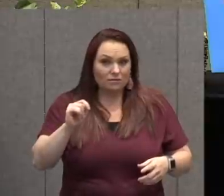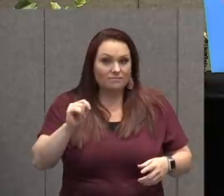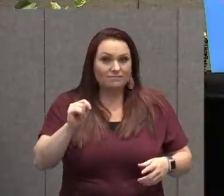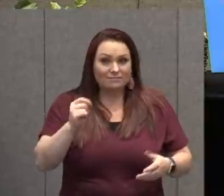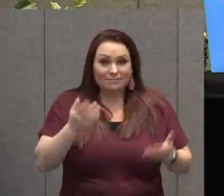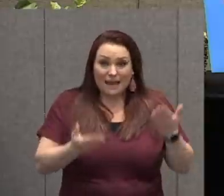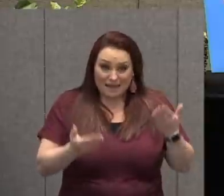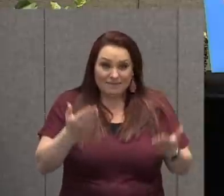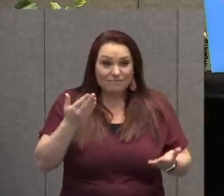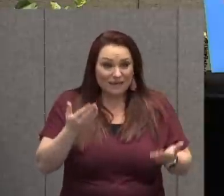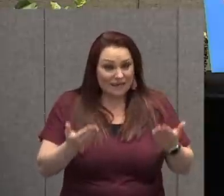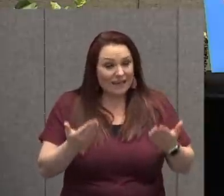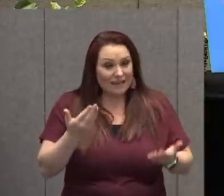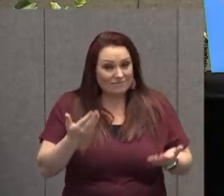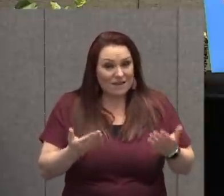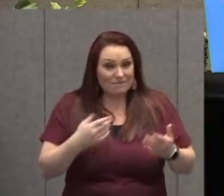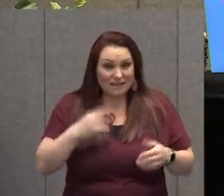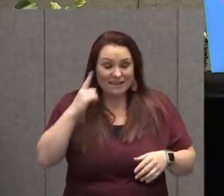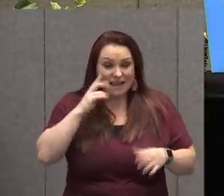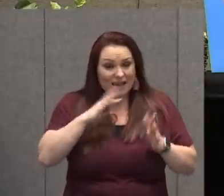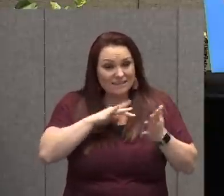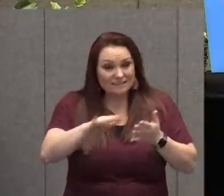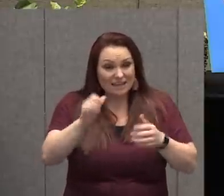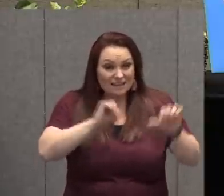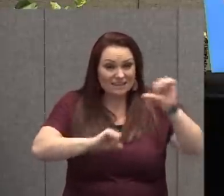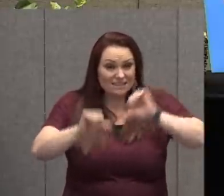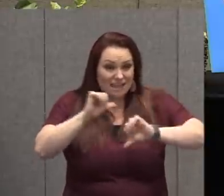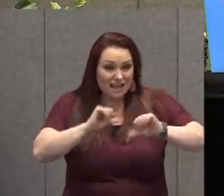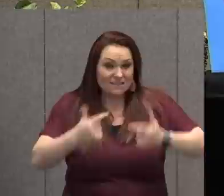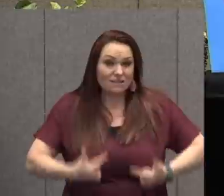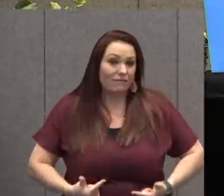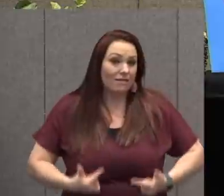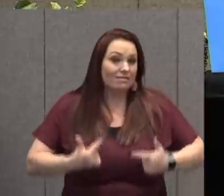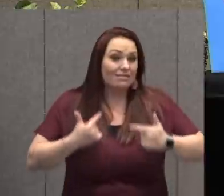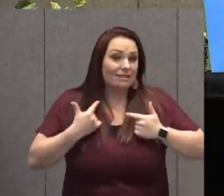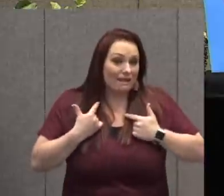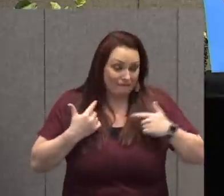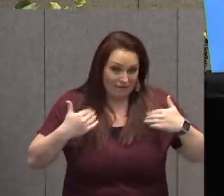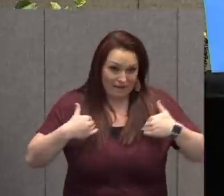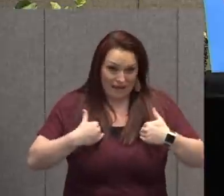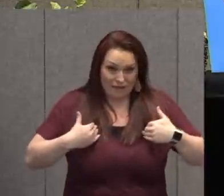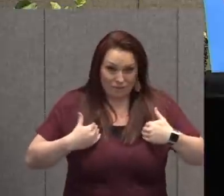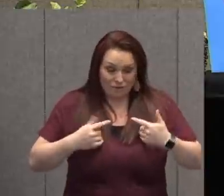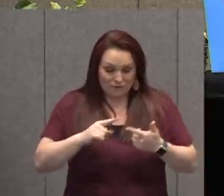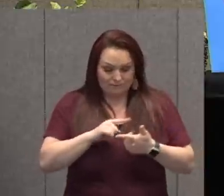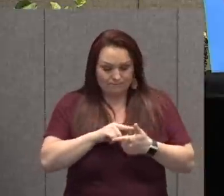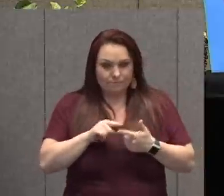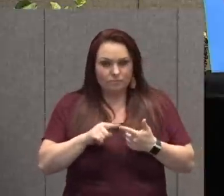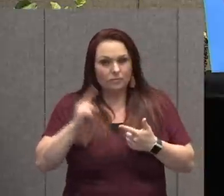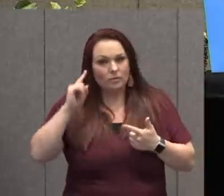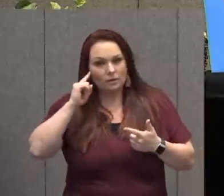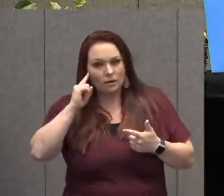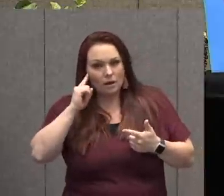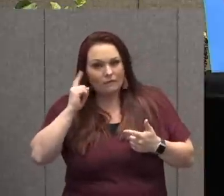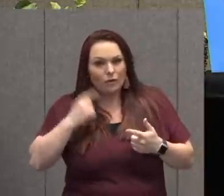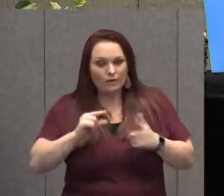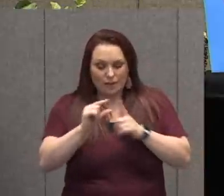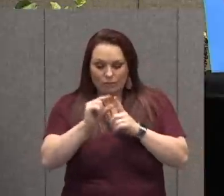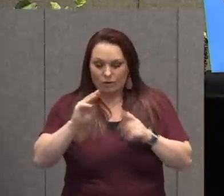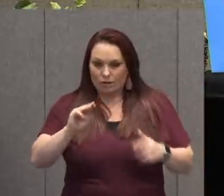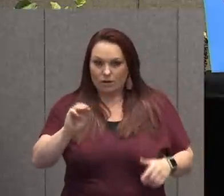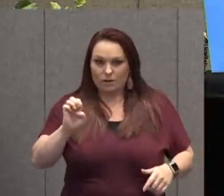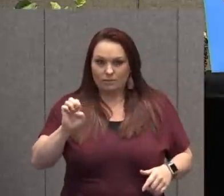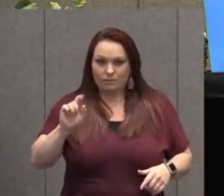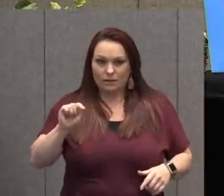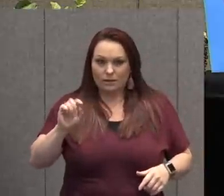Yeah, so a zoologist studies the science of living animals. Ooh, have you heard the word